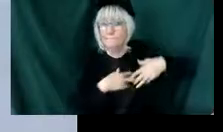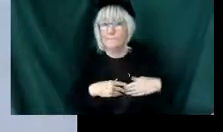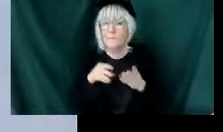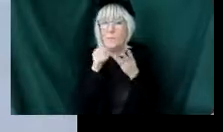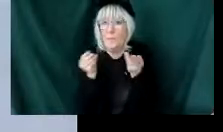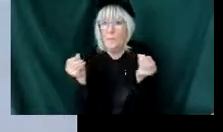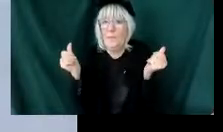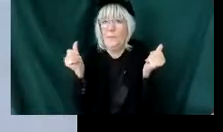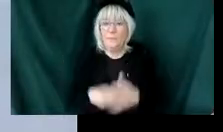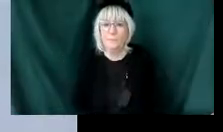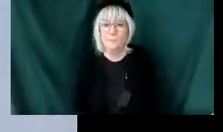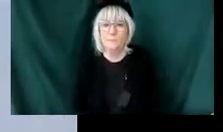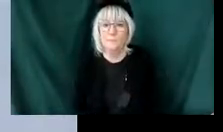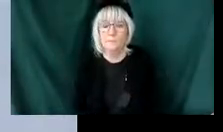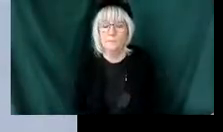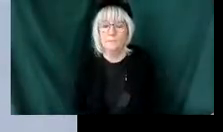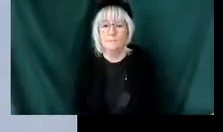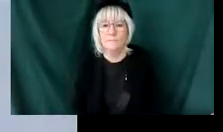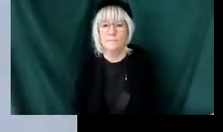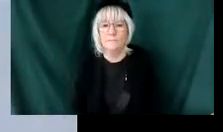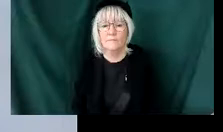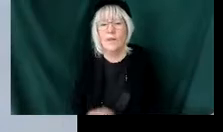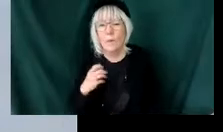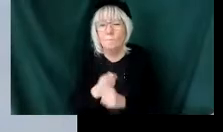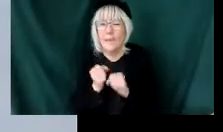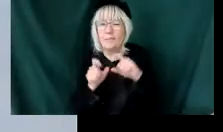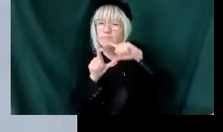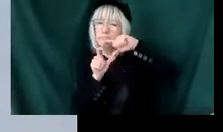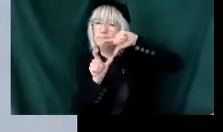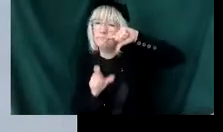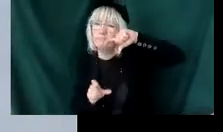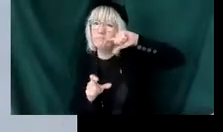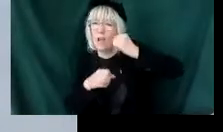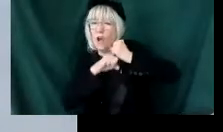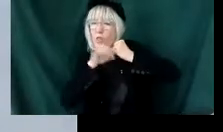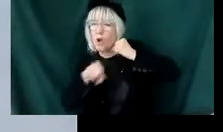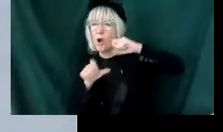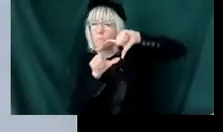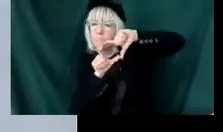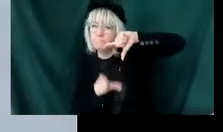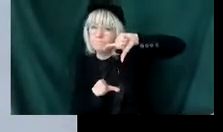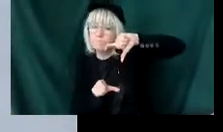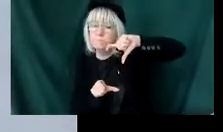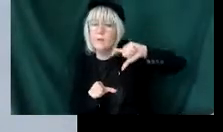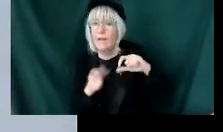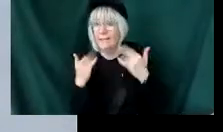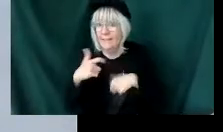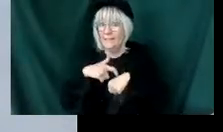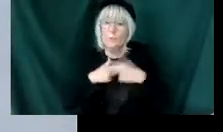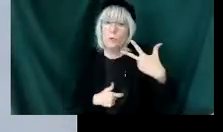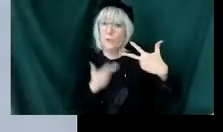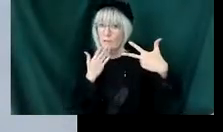I'm going to make this one a little bit longer. And this time, I'm going to do a 3